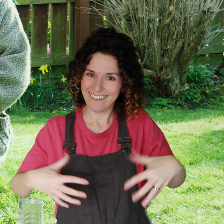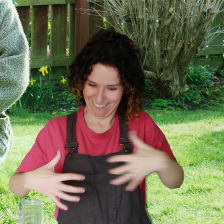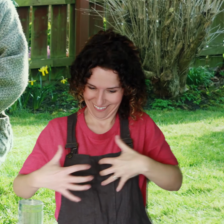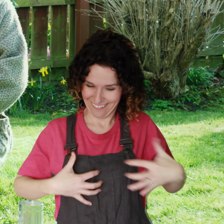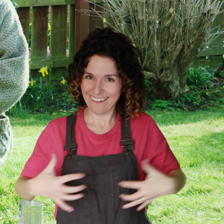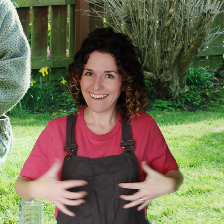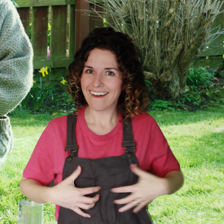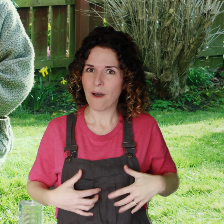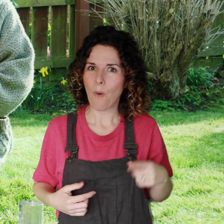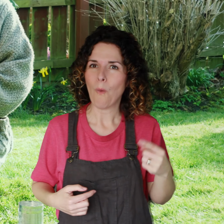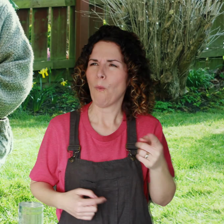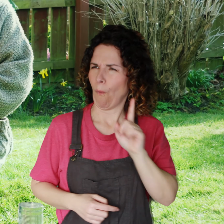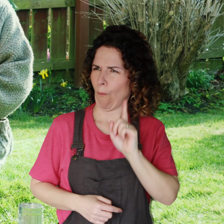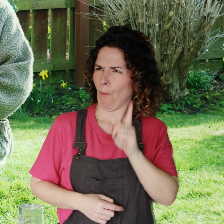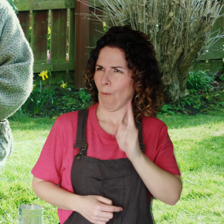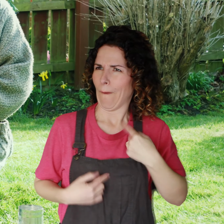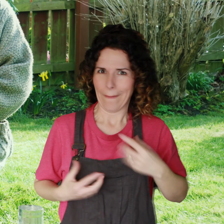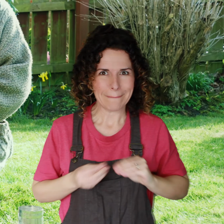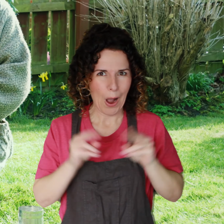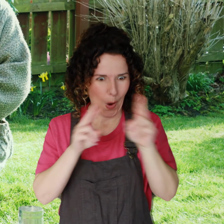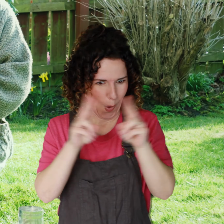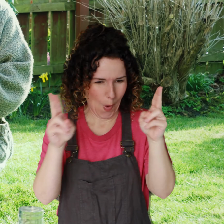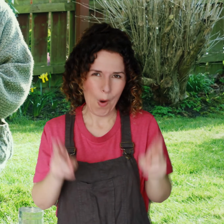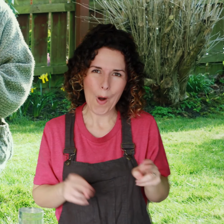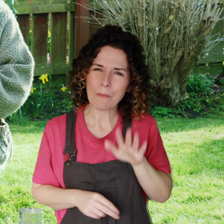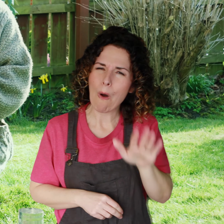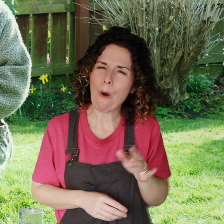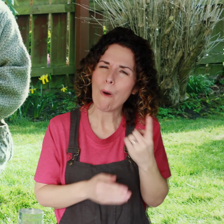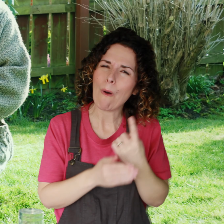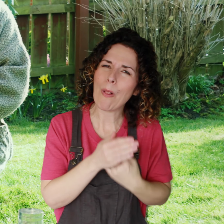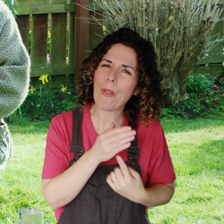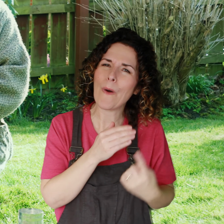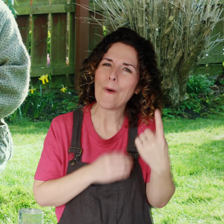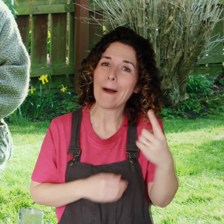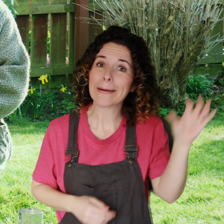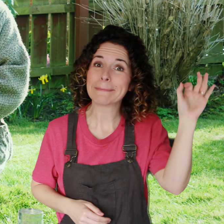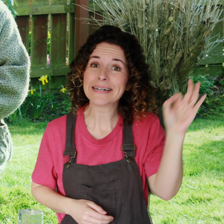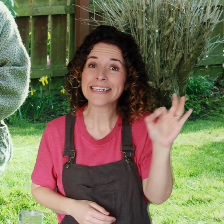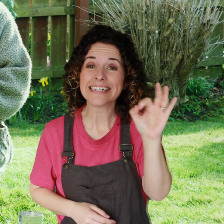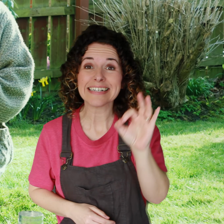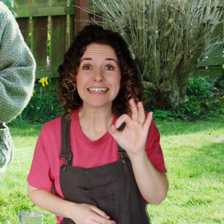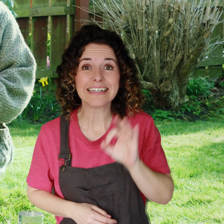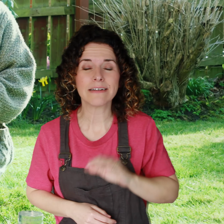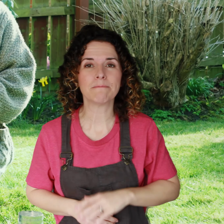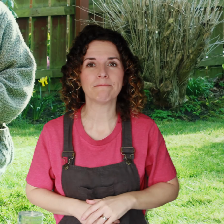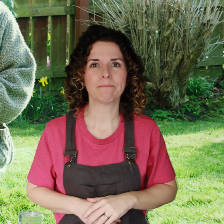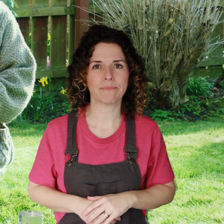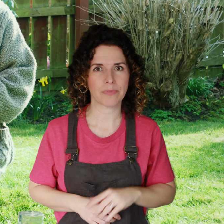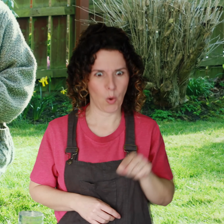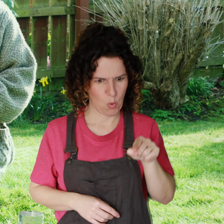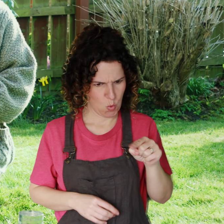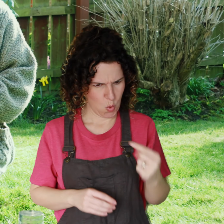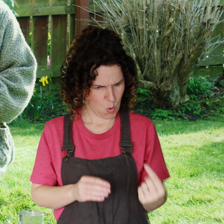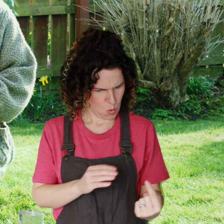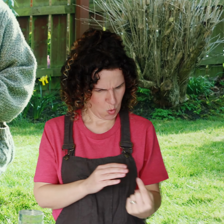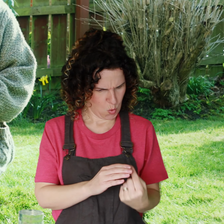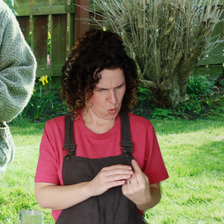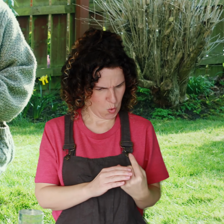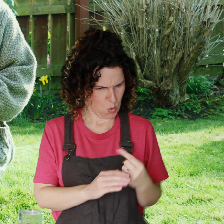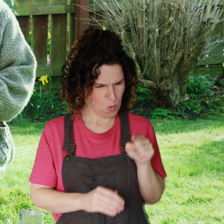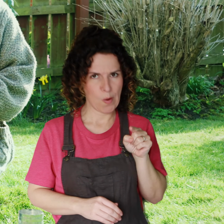ome for this lonesome soul. This little solitary bee. Now it came out of that